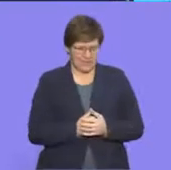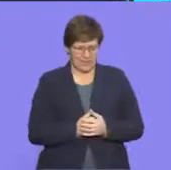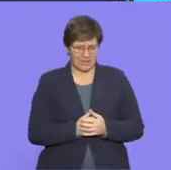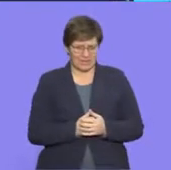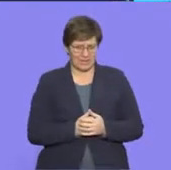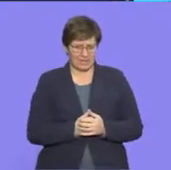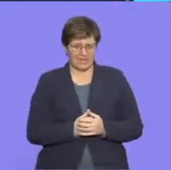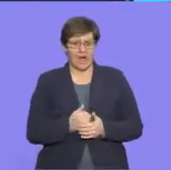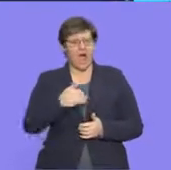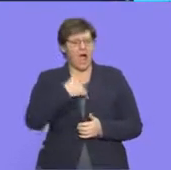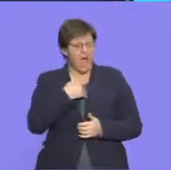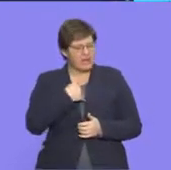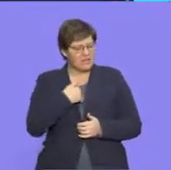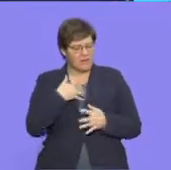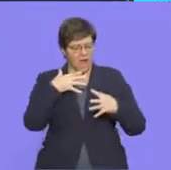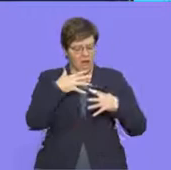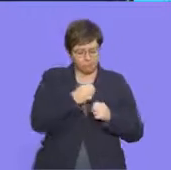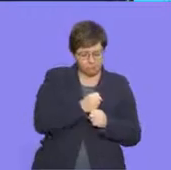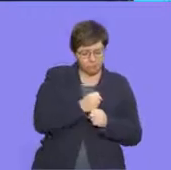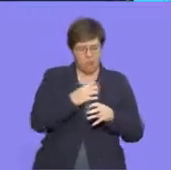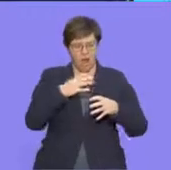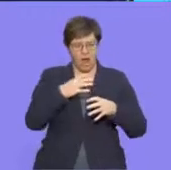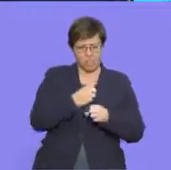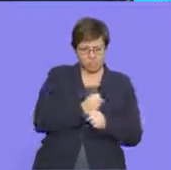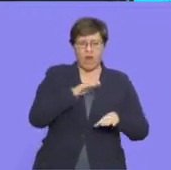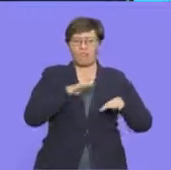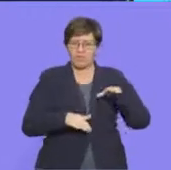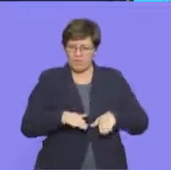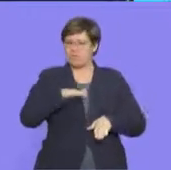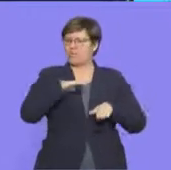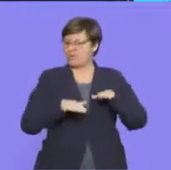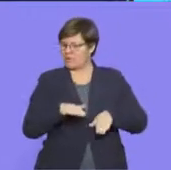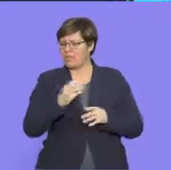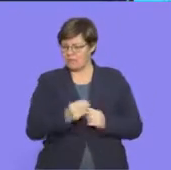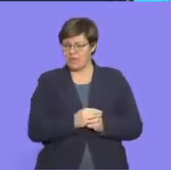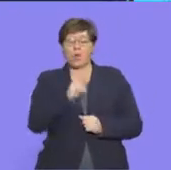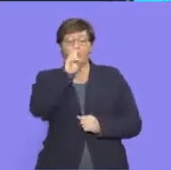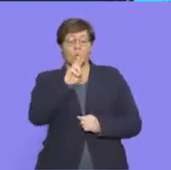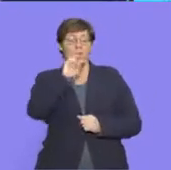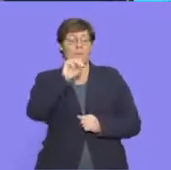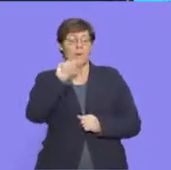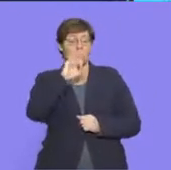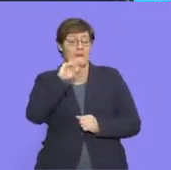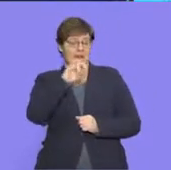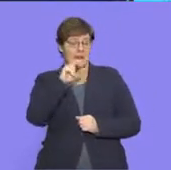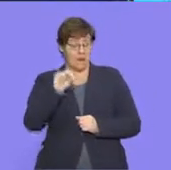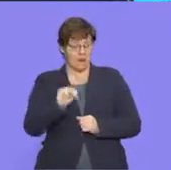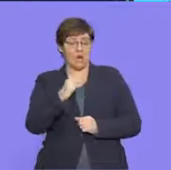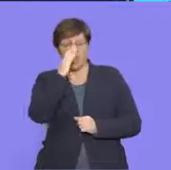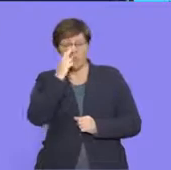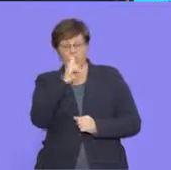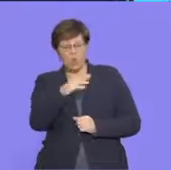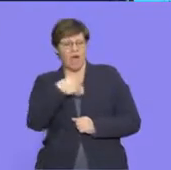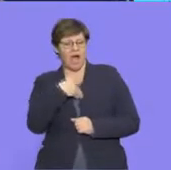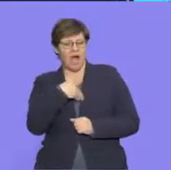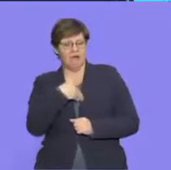heart, contract in a rhythm? Now, when you looked at the mammalian tissues, when you looked at cardiac